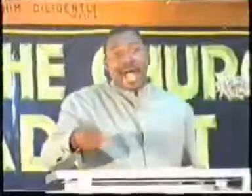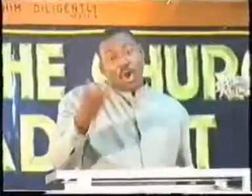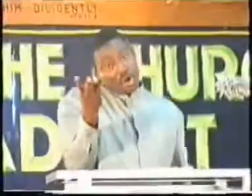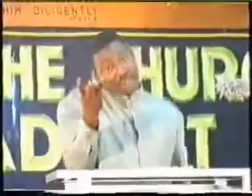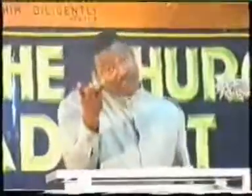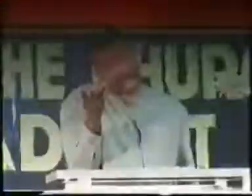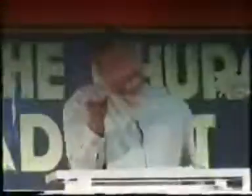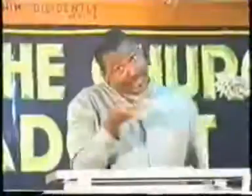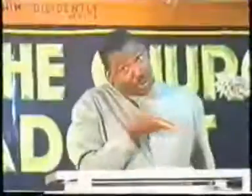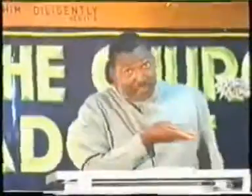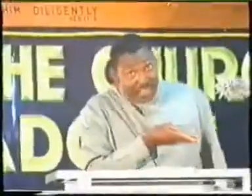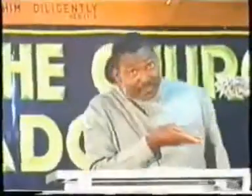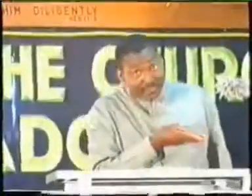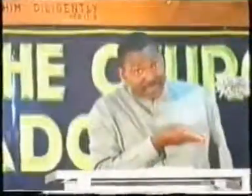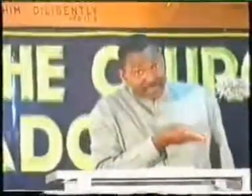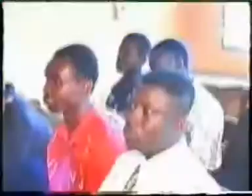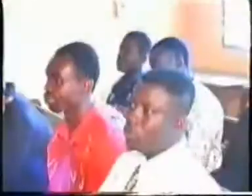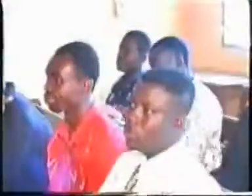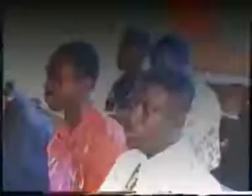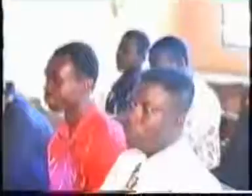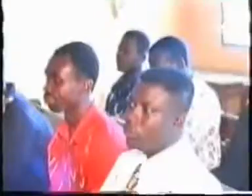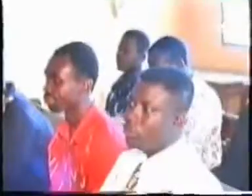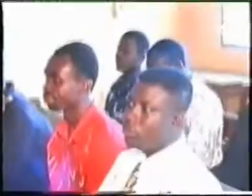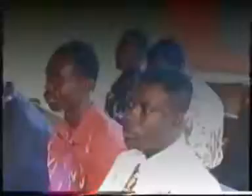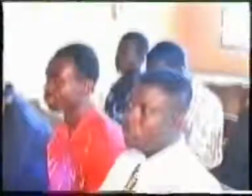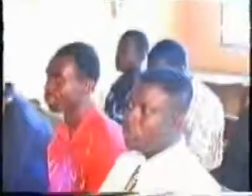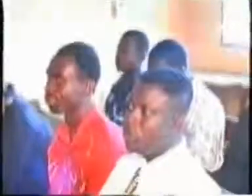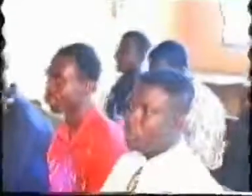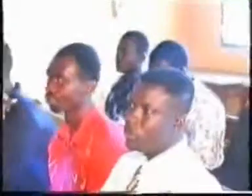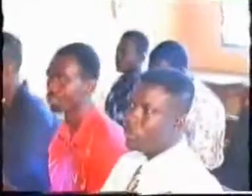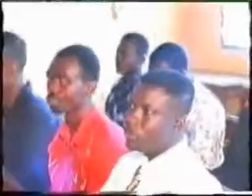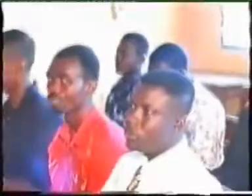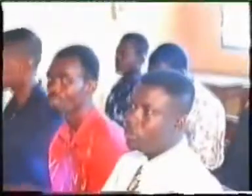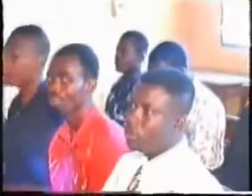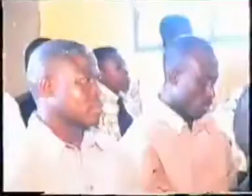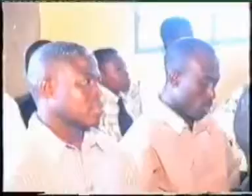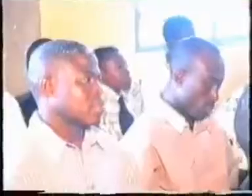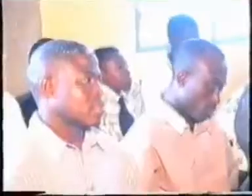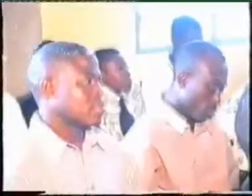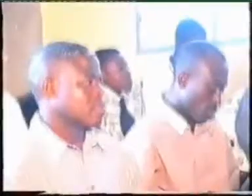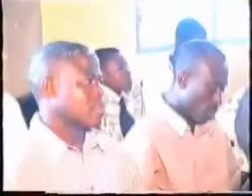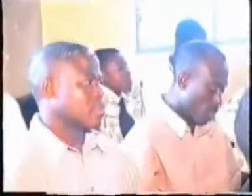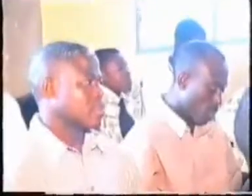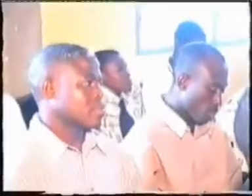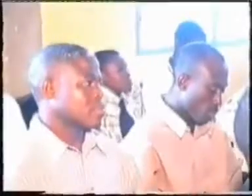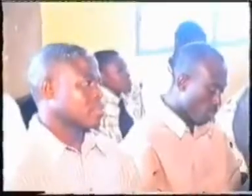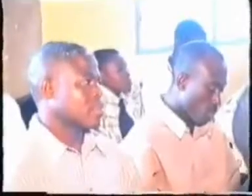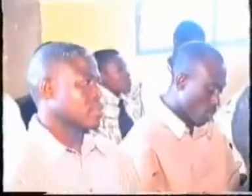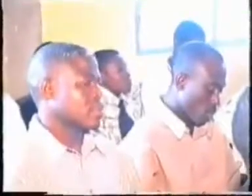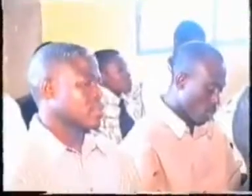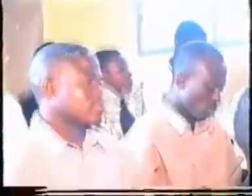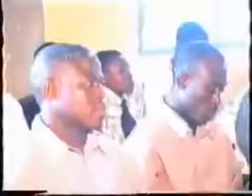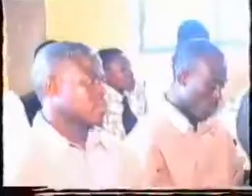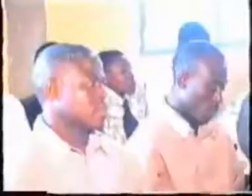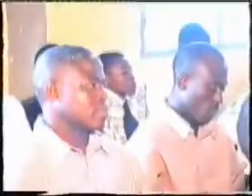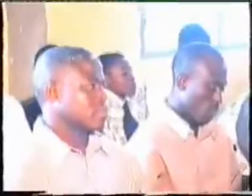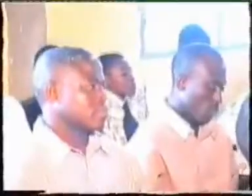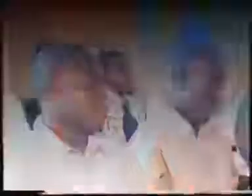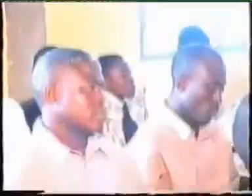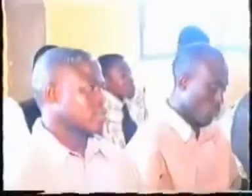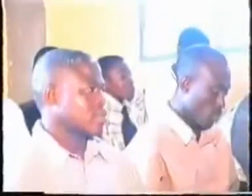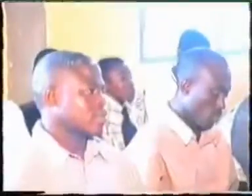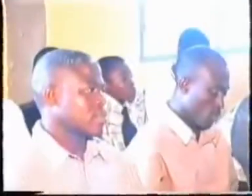be a or 400 basal of ye. But ye didn't crack our radimutia. Let's see a cross or a question. What